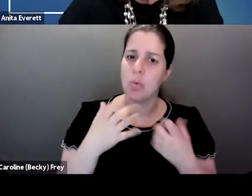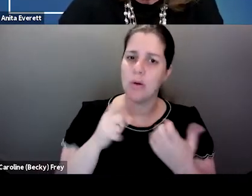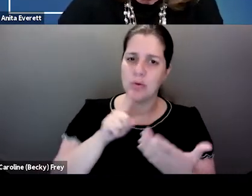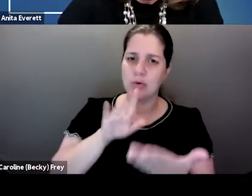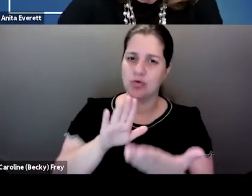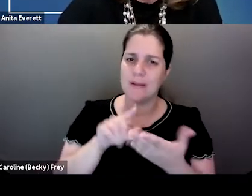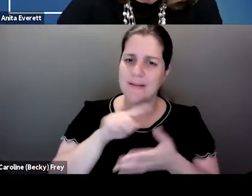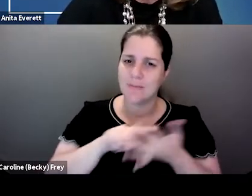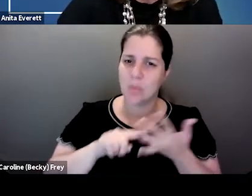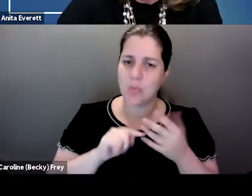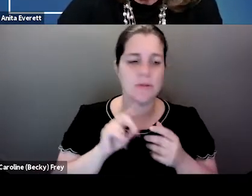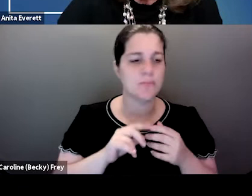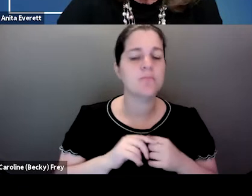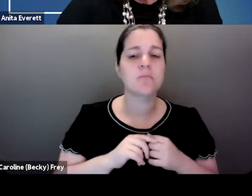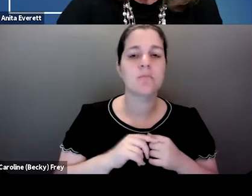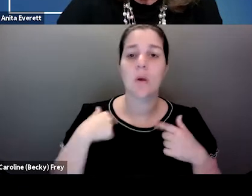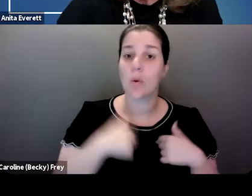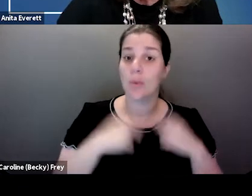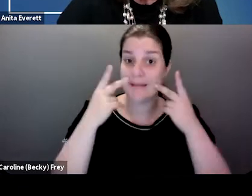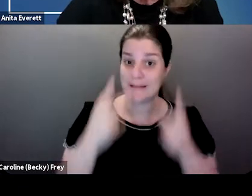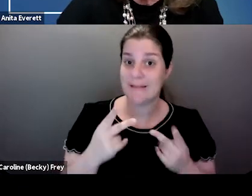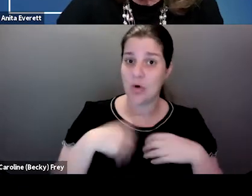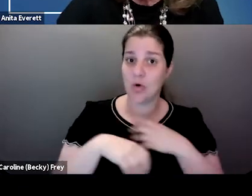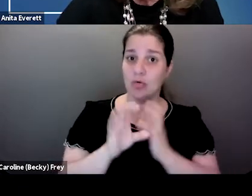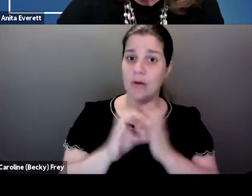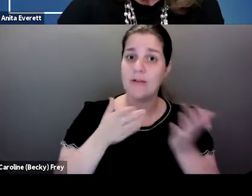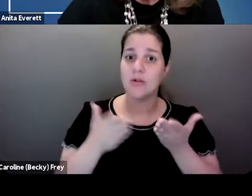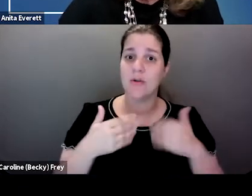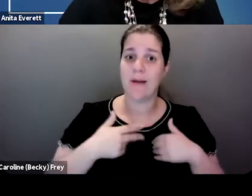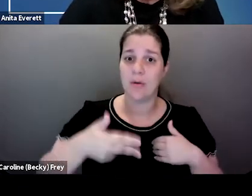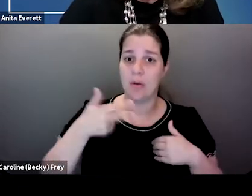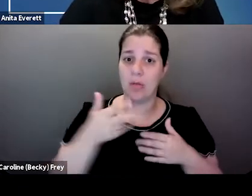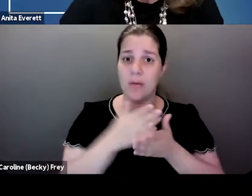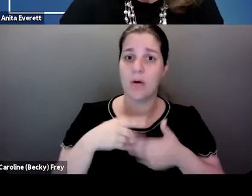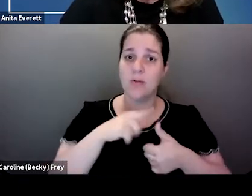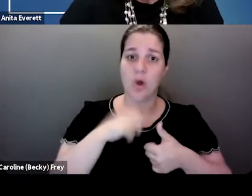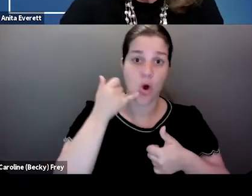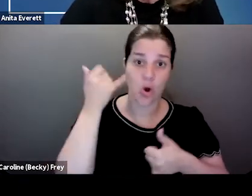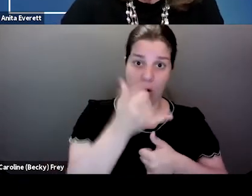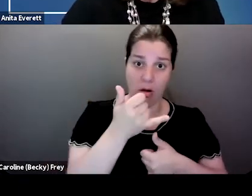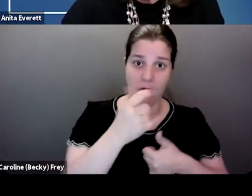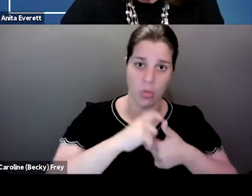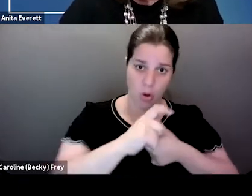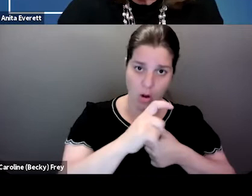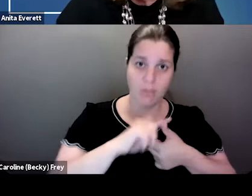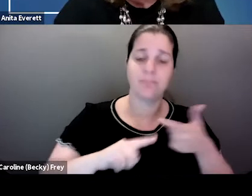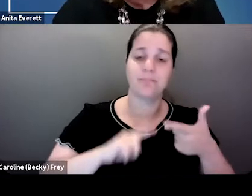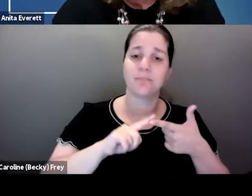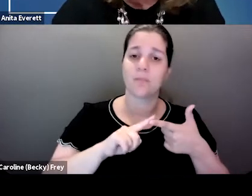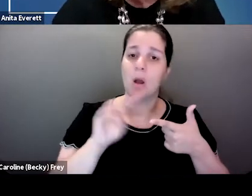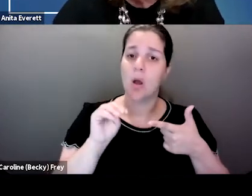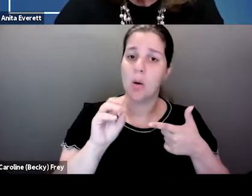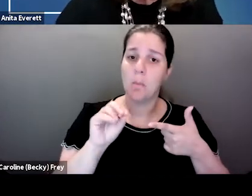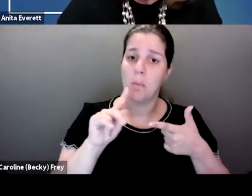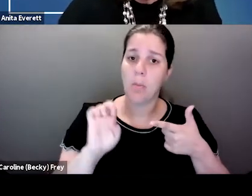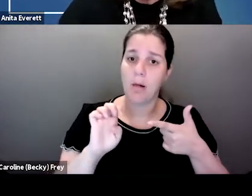about today. We see the crisis services as having three components: the call, mobile response for those who need that. You could envision